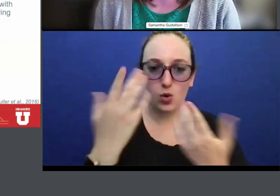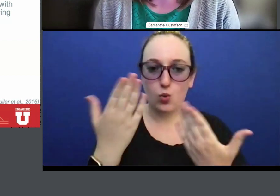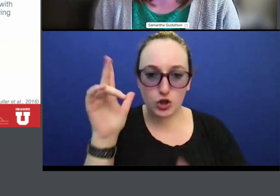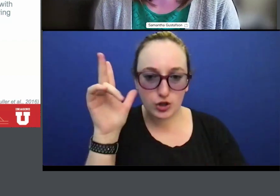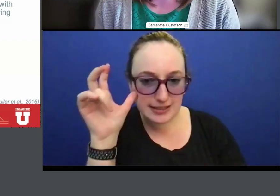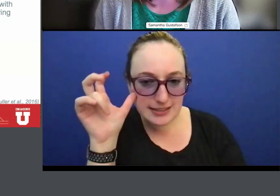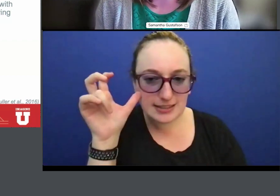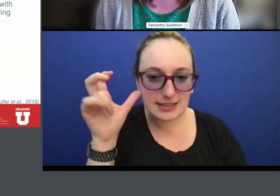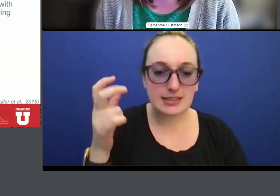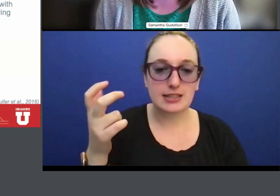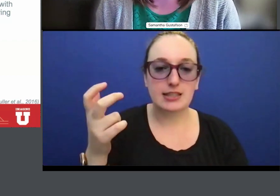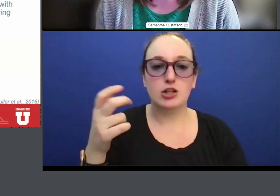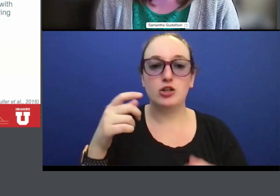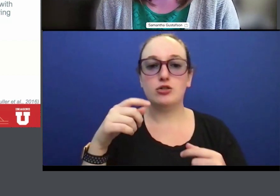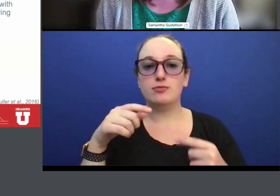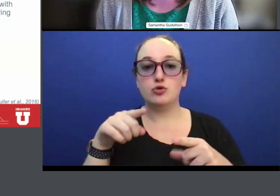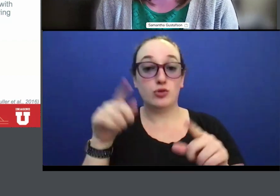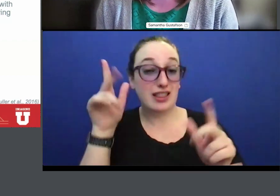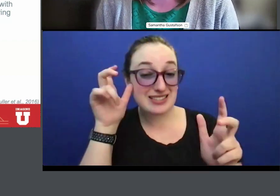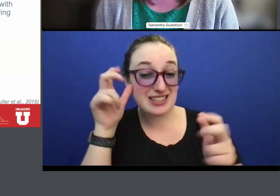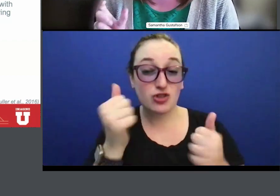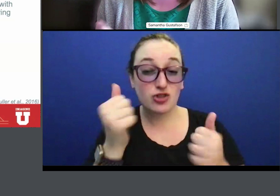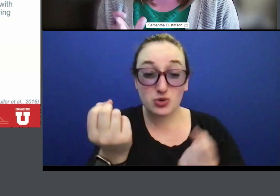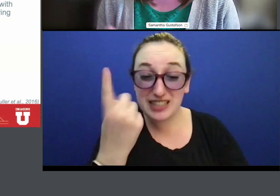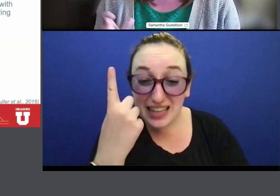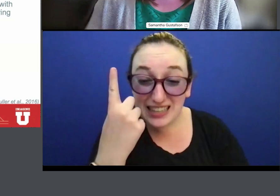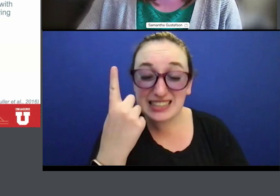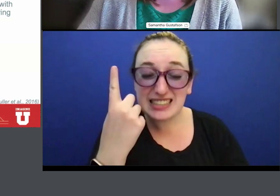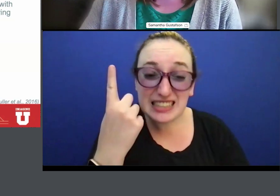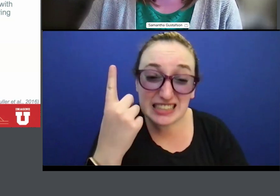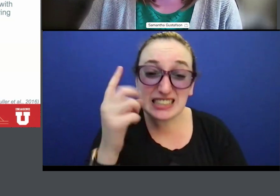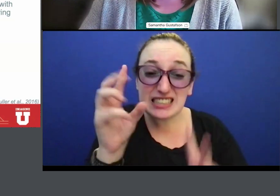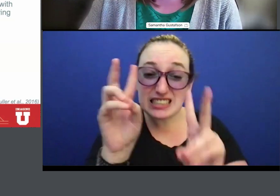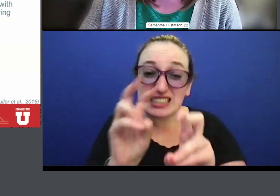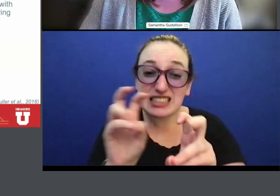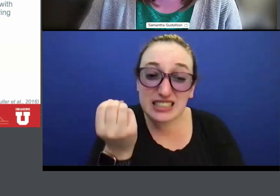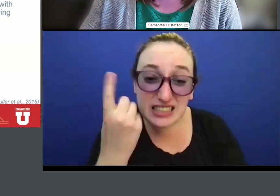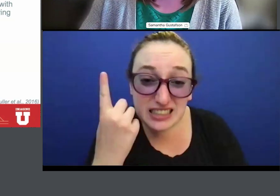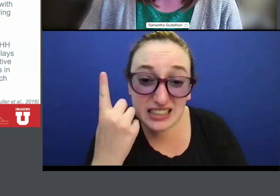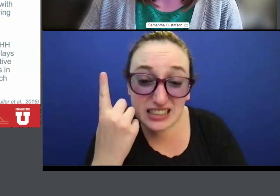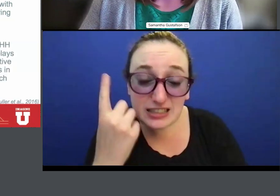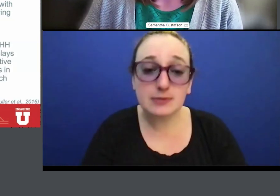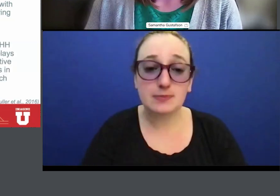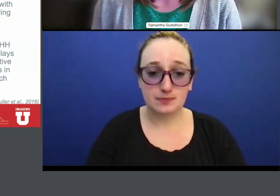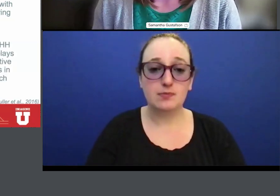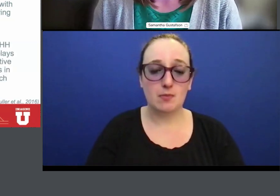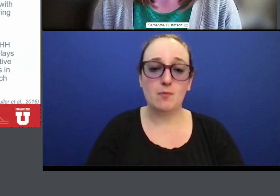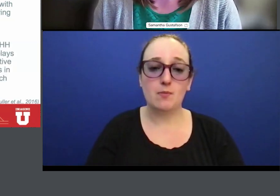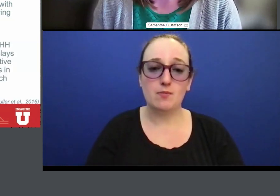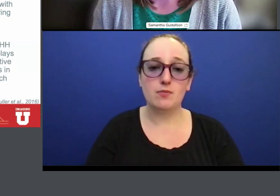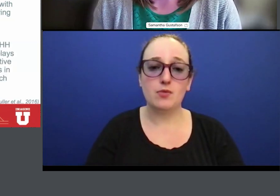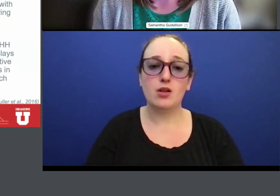to understand during a listening task. So, very specific to a listening task.